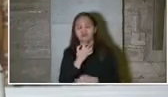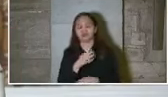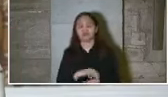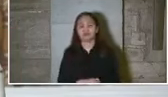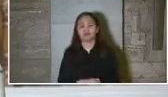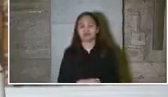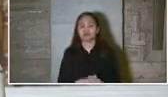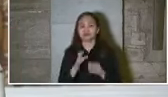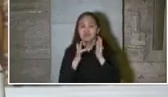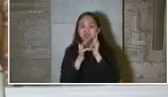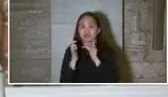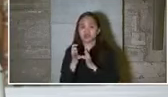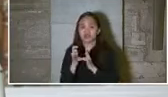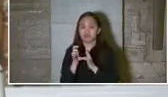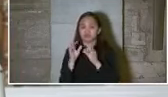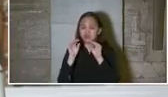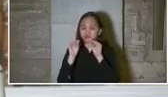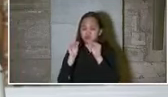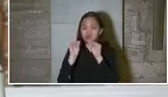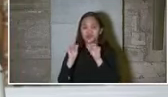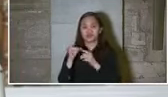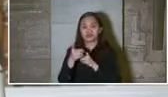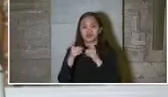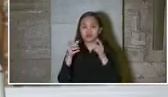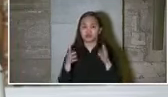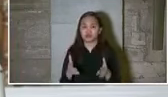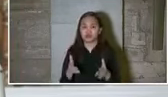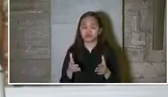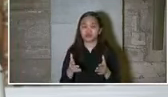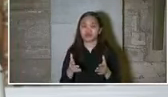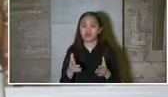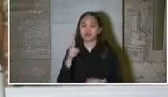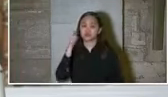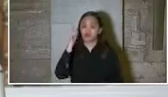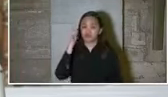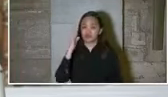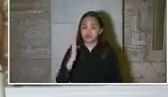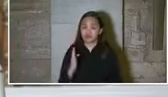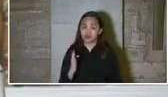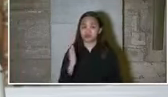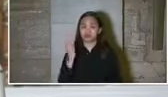Jesus teaches his disciples that God